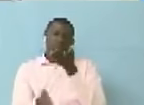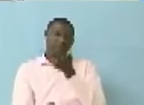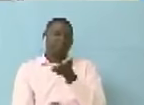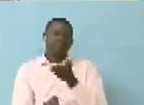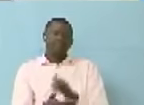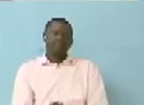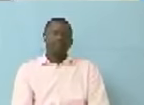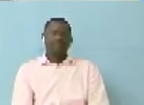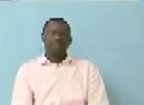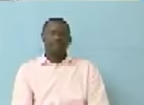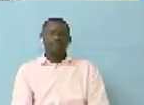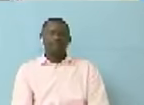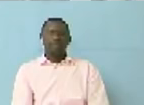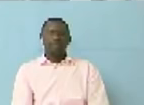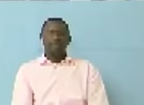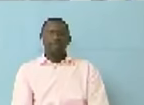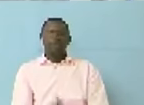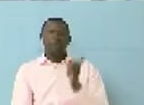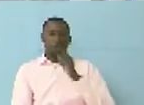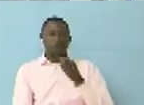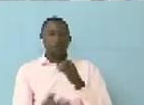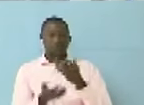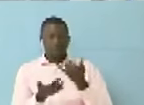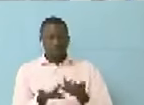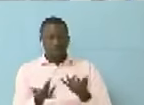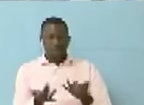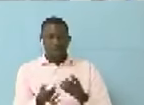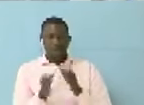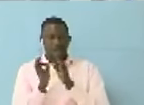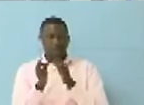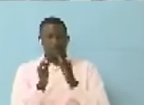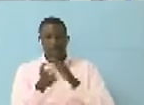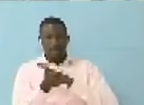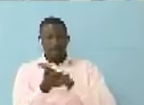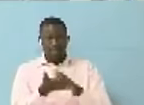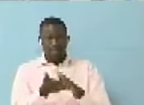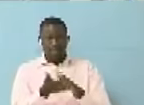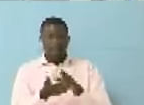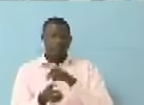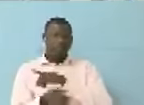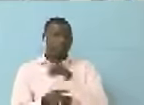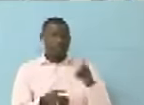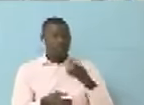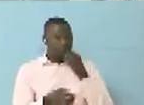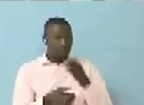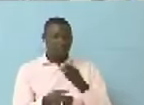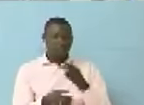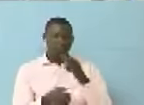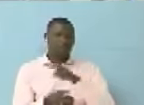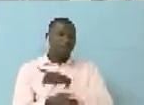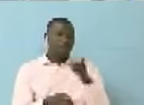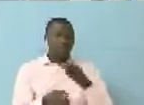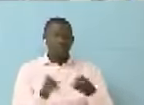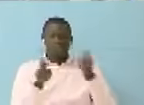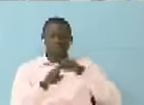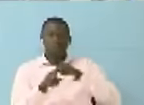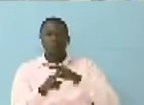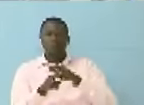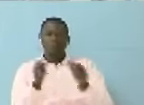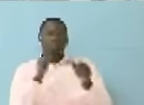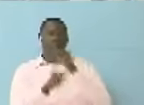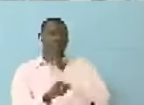kam me certainly like you already stated. They said they report back to the president. General, are